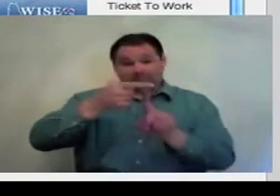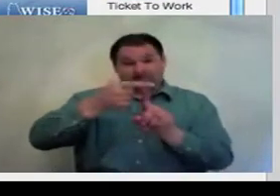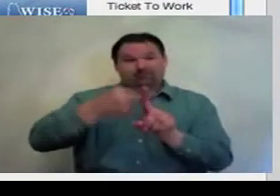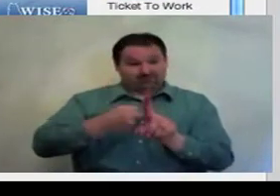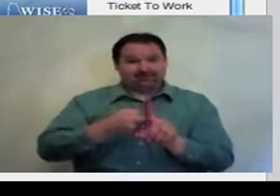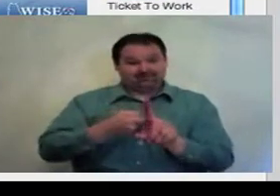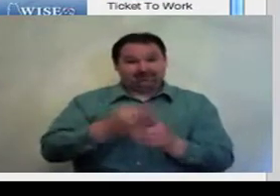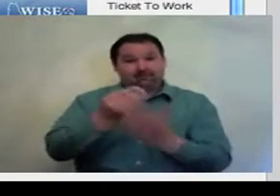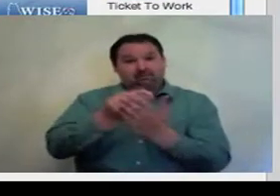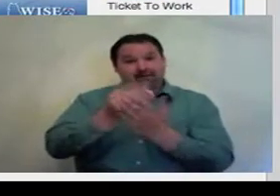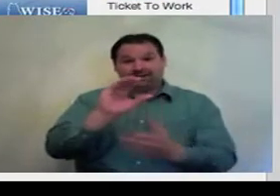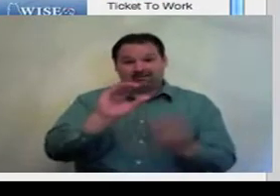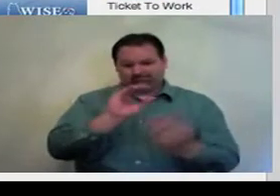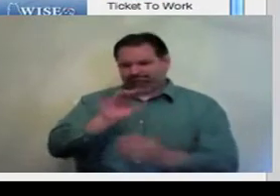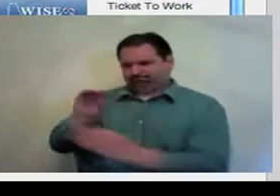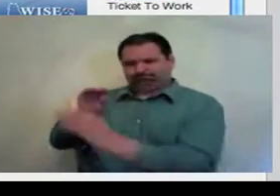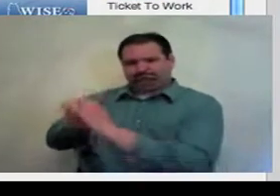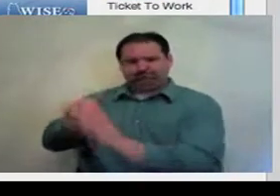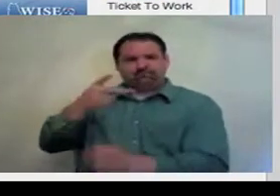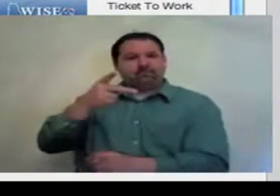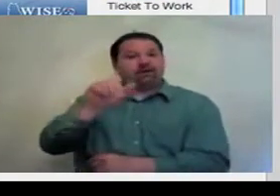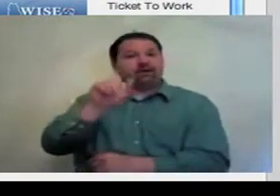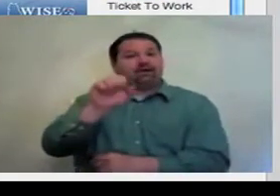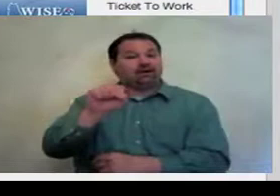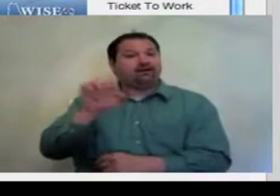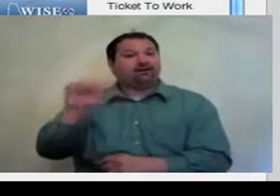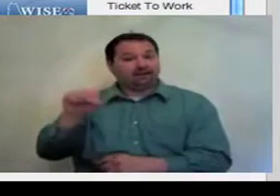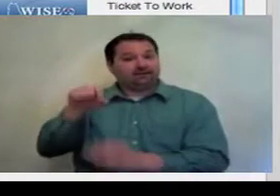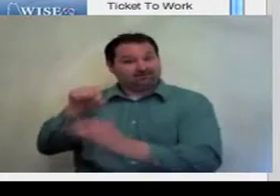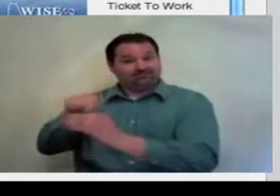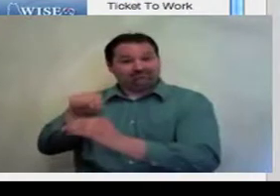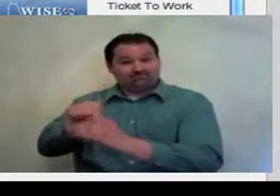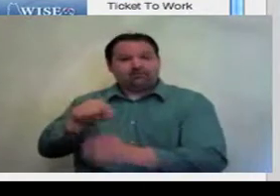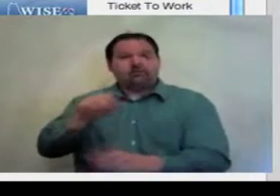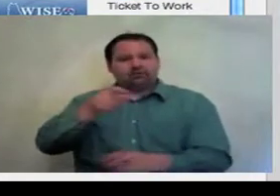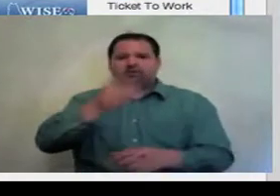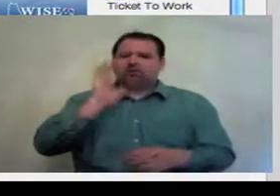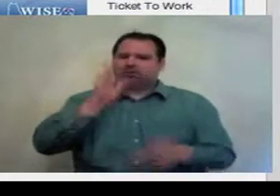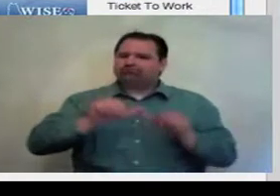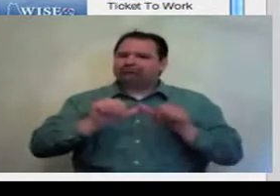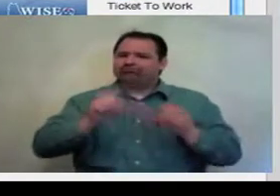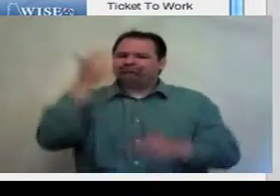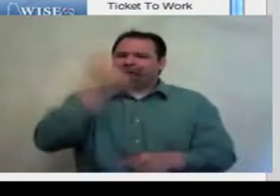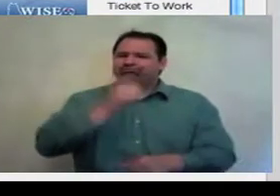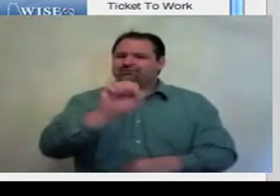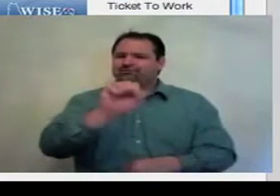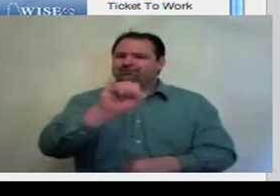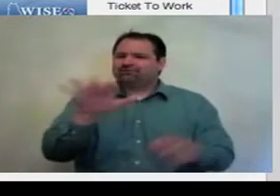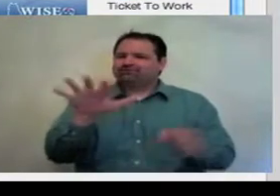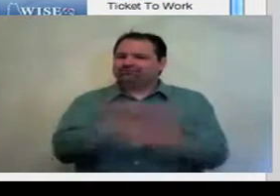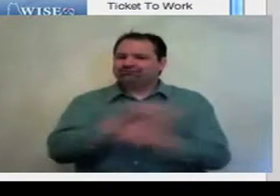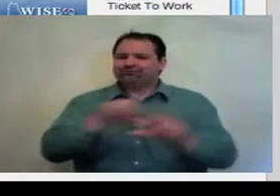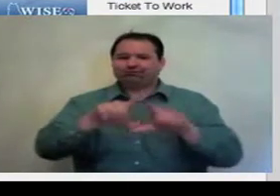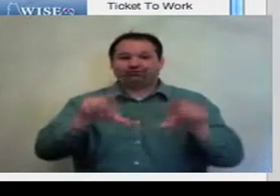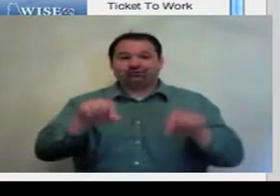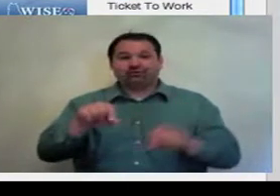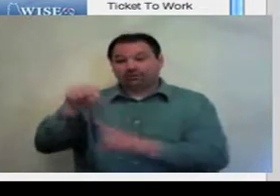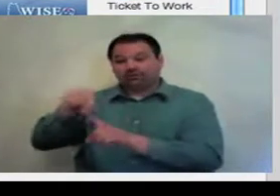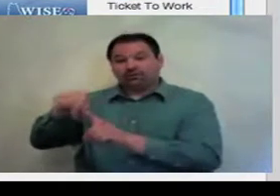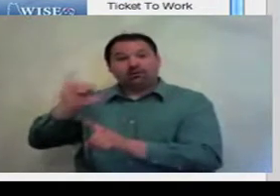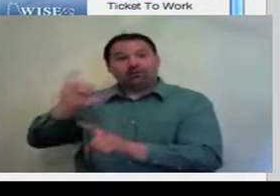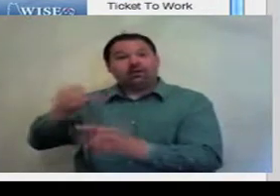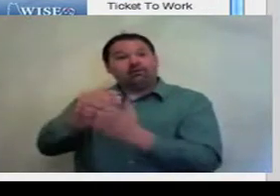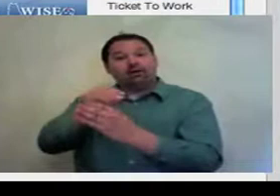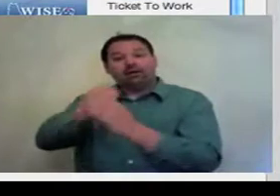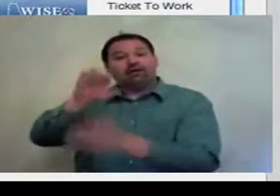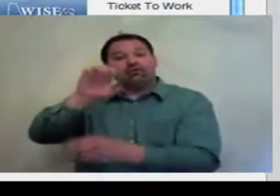earn $400 a month. You can set aside that money into a PASS account and continue to receive the full amount of SSI